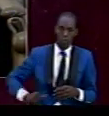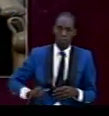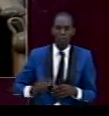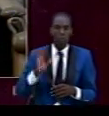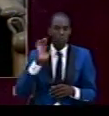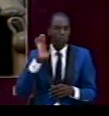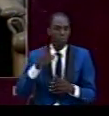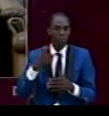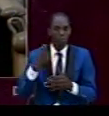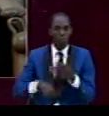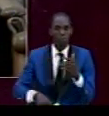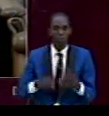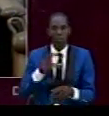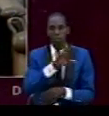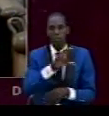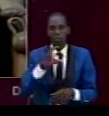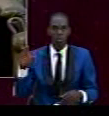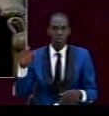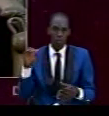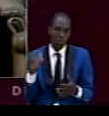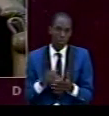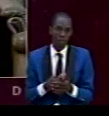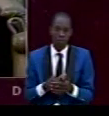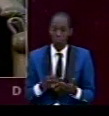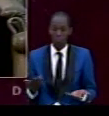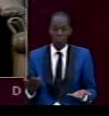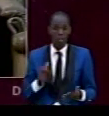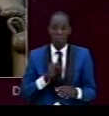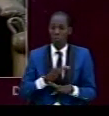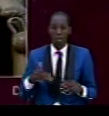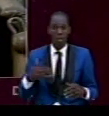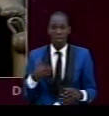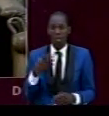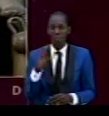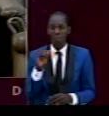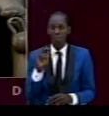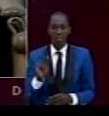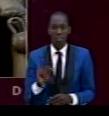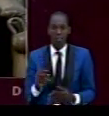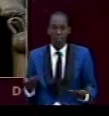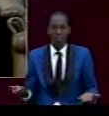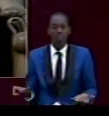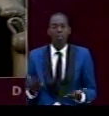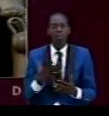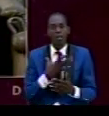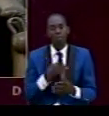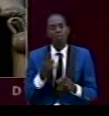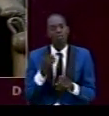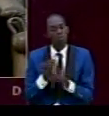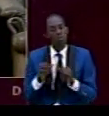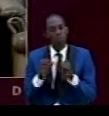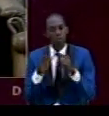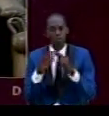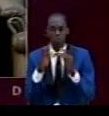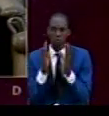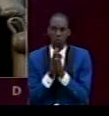300,000. Then me not even have 15 naira. Then we green pray to God. Then after